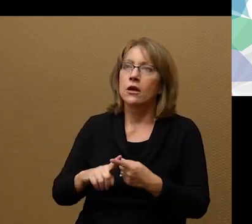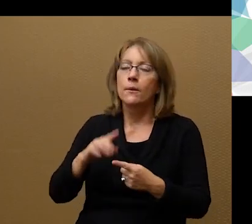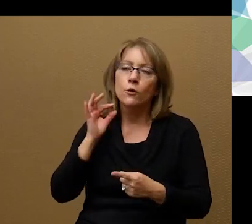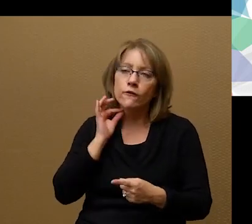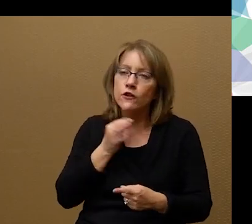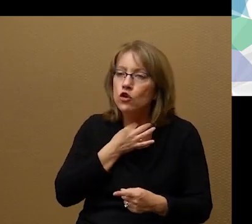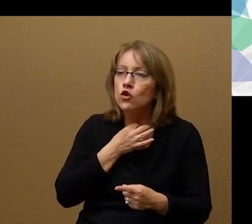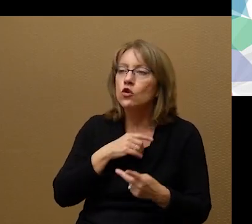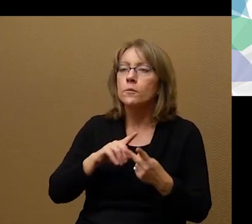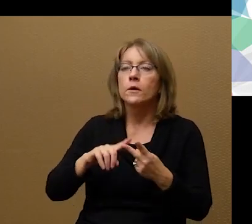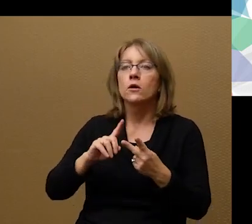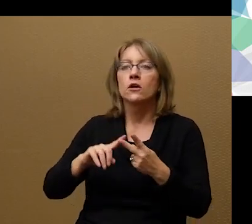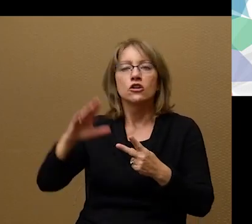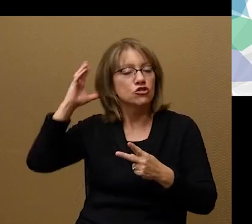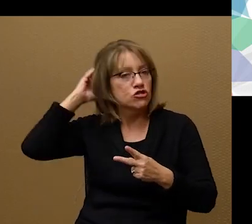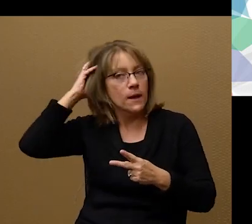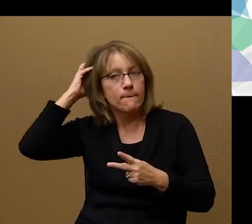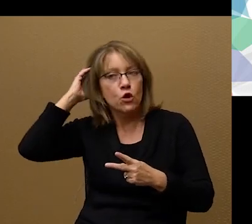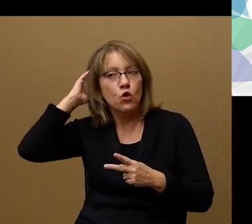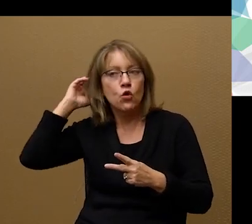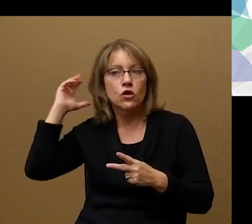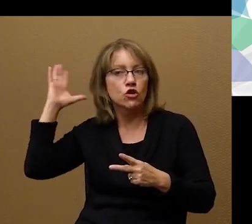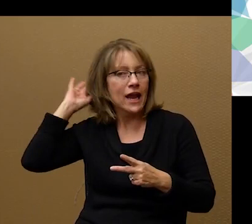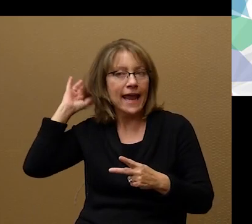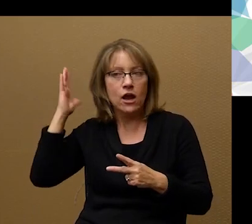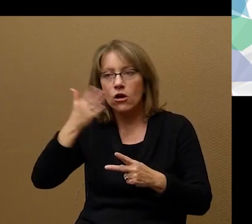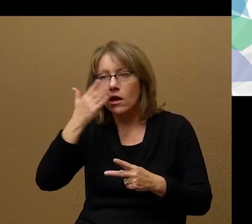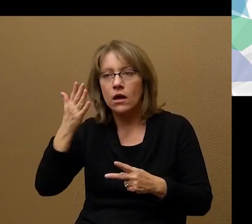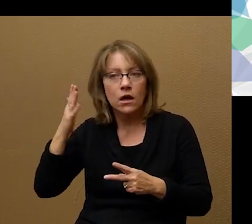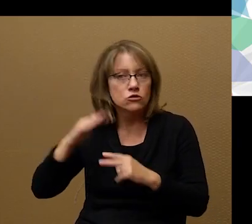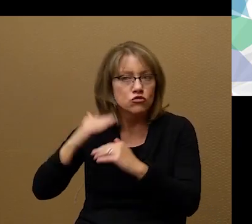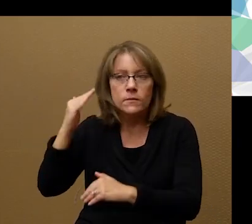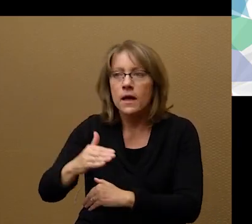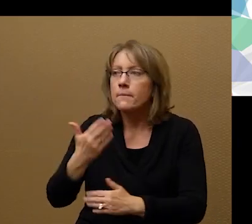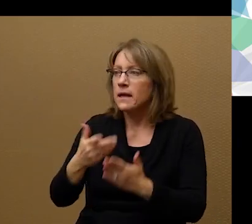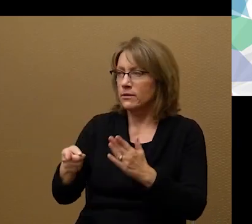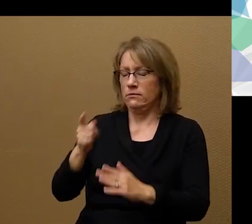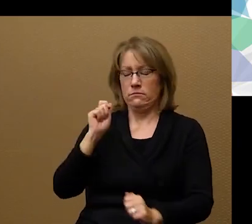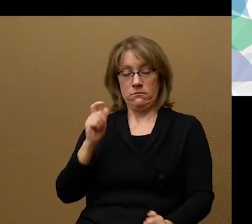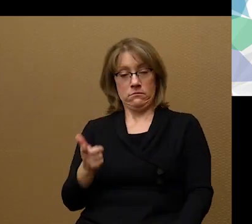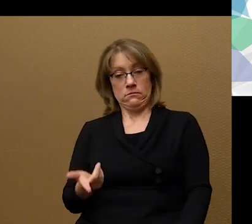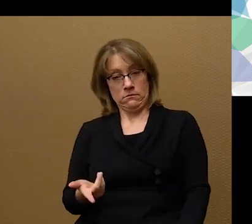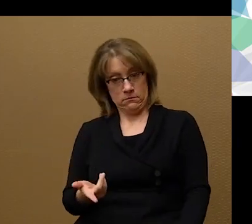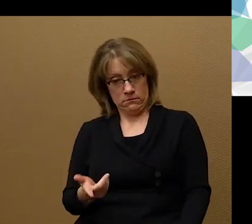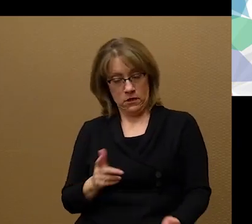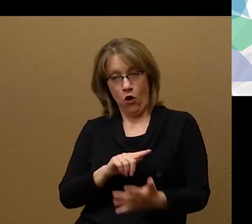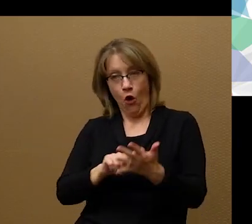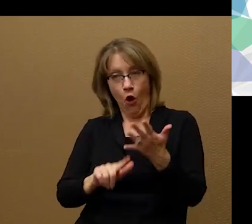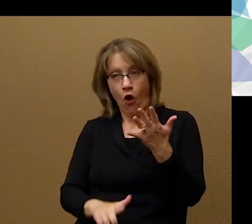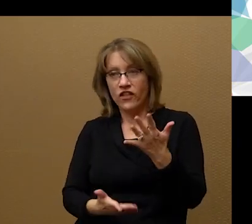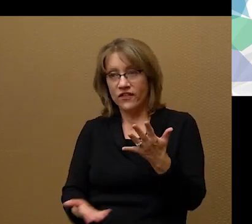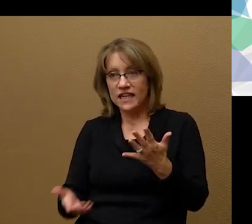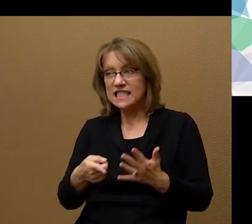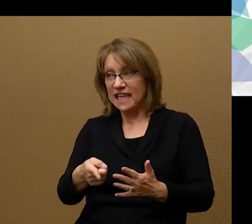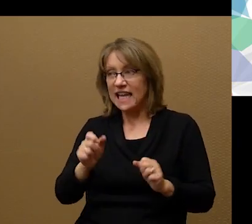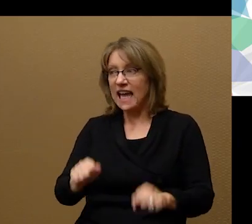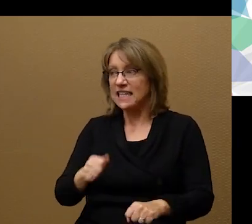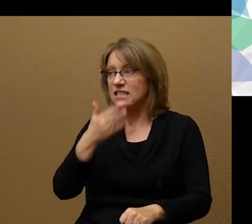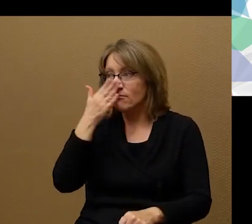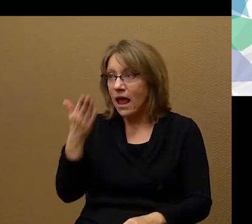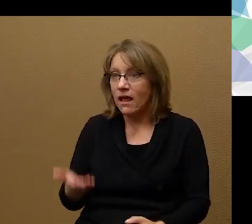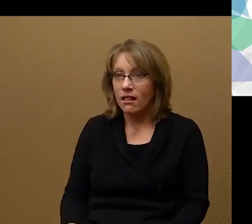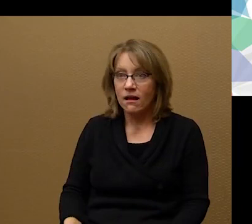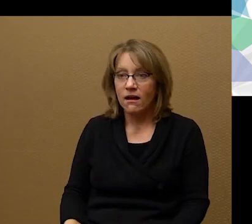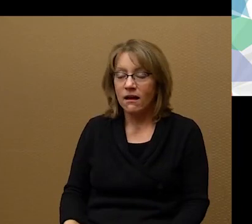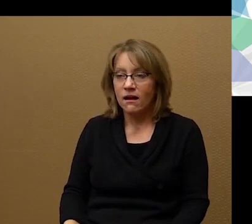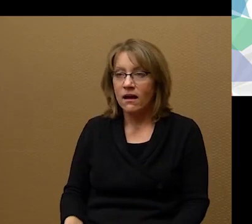your shampoo overpowering. You might be surprised at all the things that these kids can smell. They might